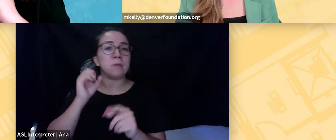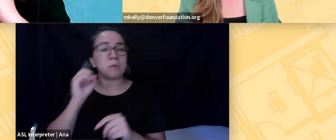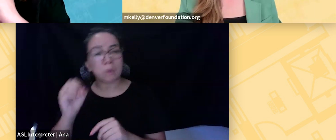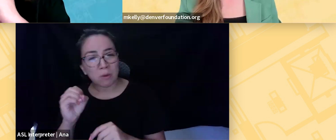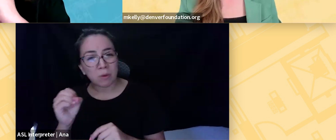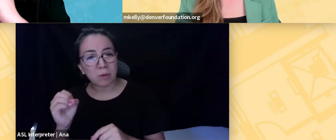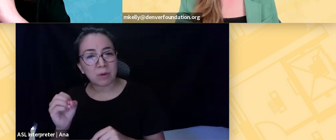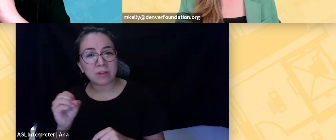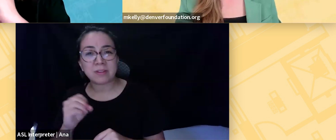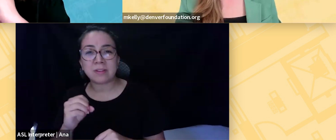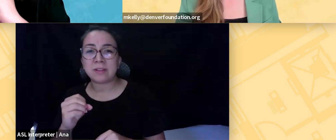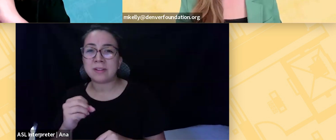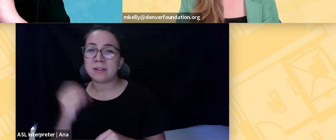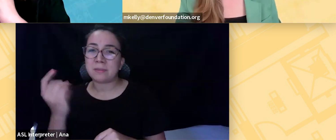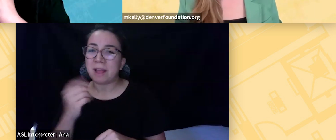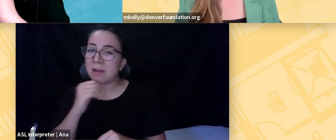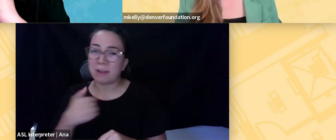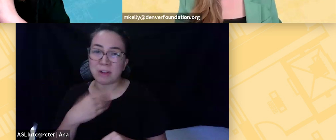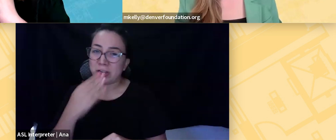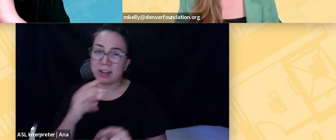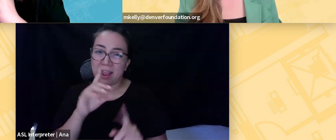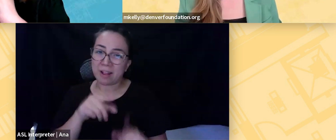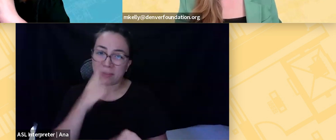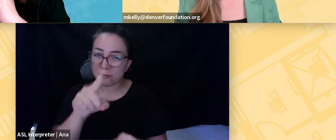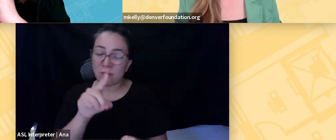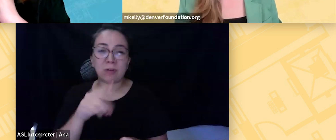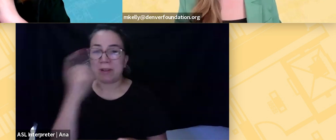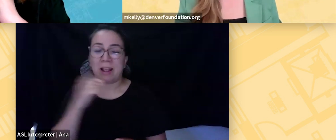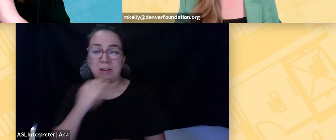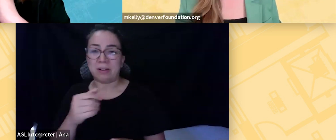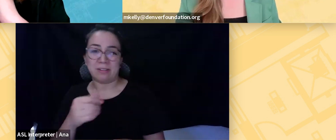So that's one that I don't have a good answer for because we just haven't tested it yet.